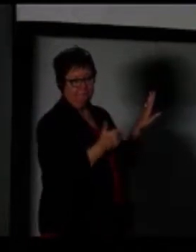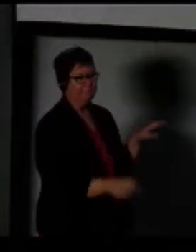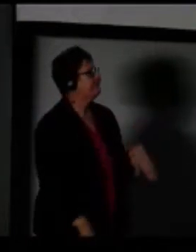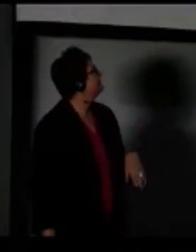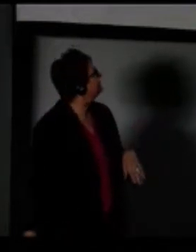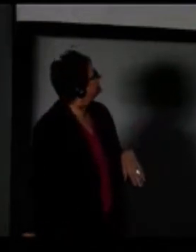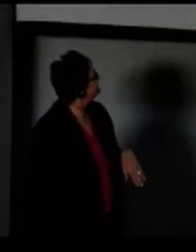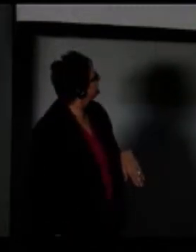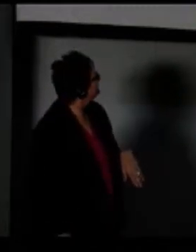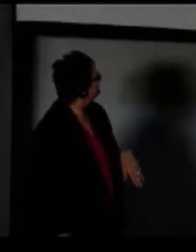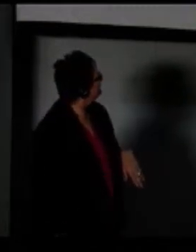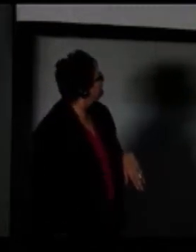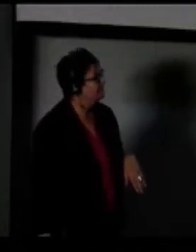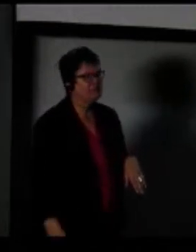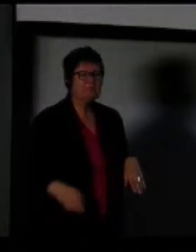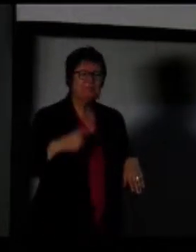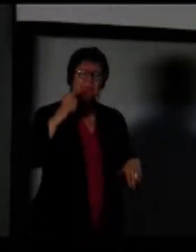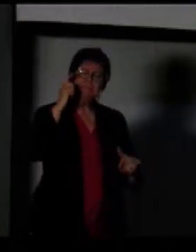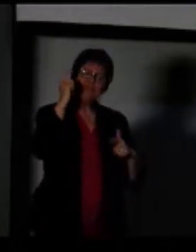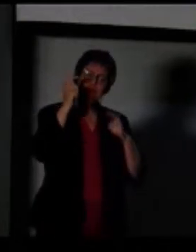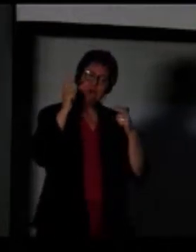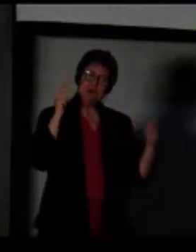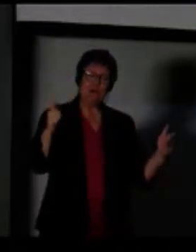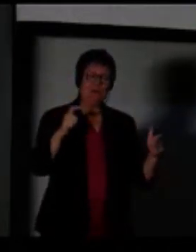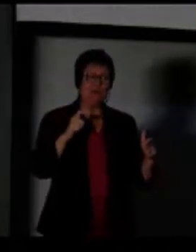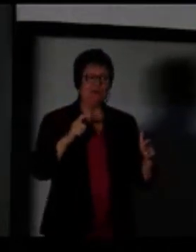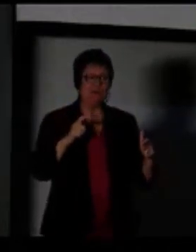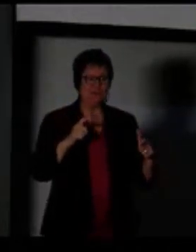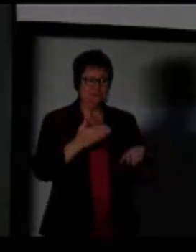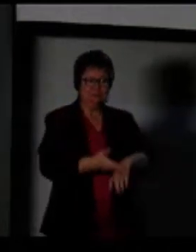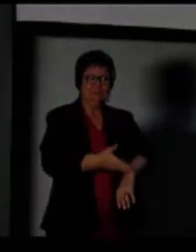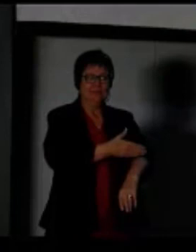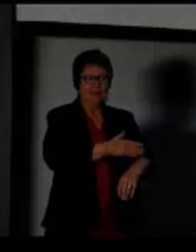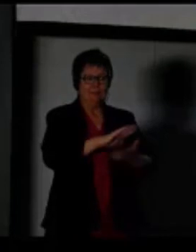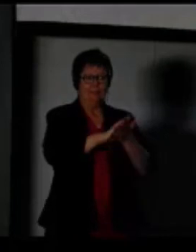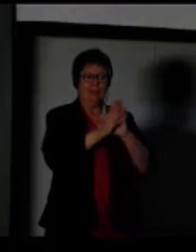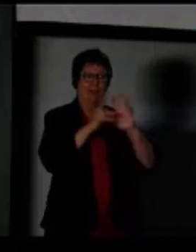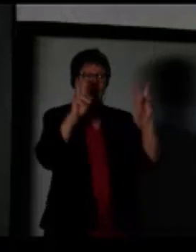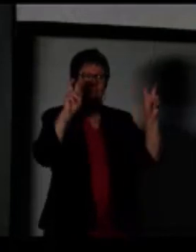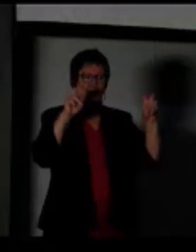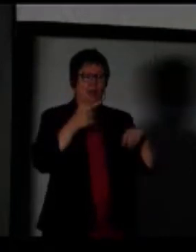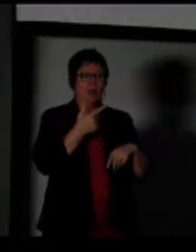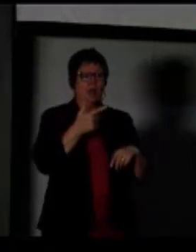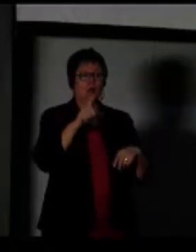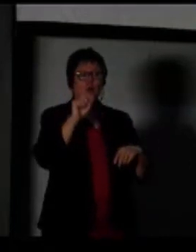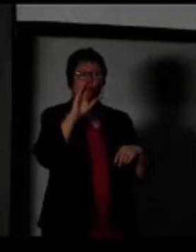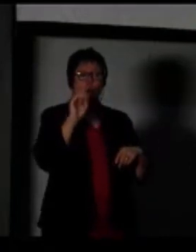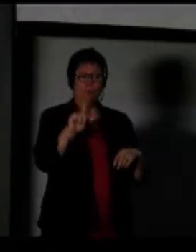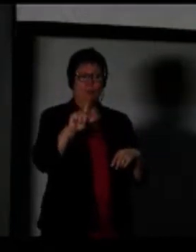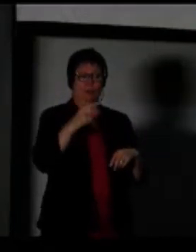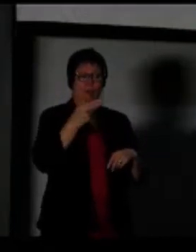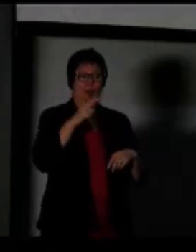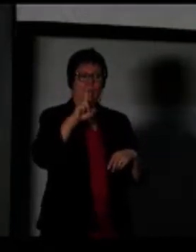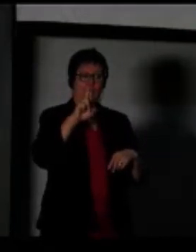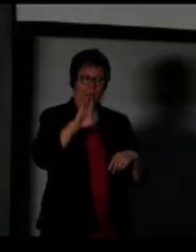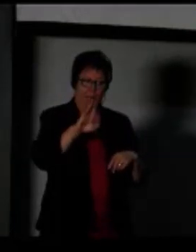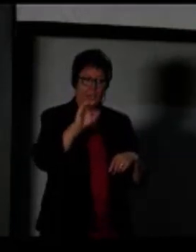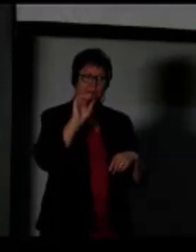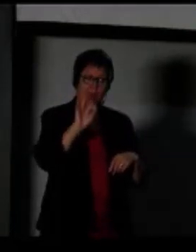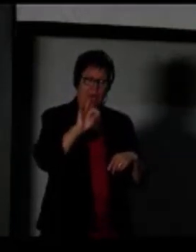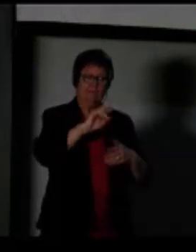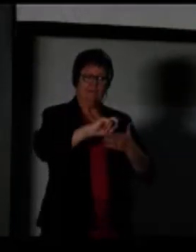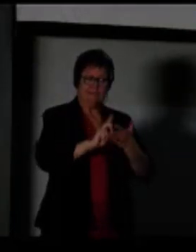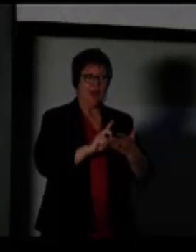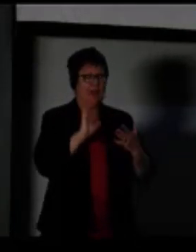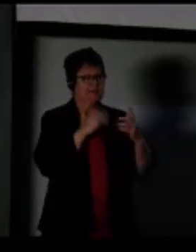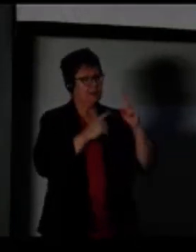So it's a really big step to become a global hub of design, and that is one of our major goals, is to become the